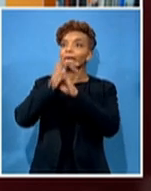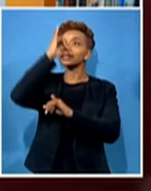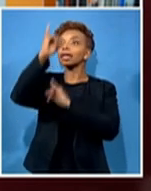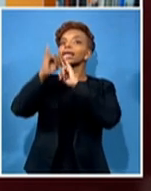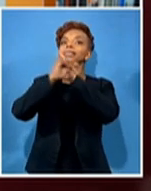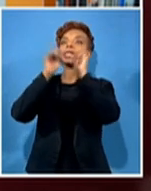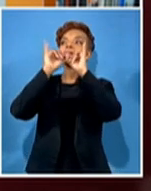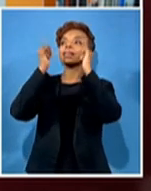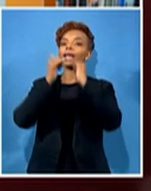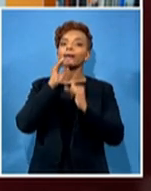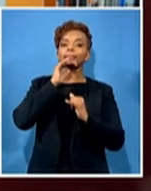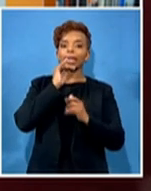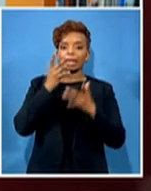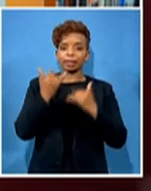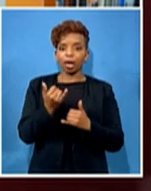a debt trap?